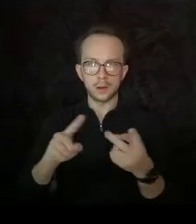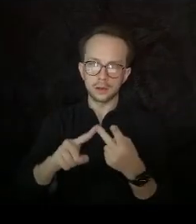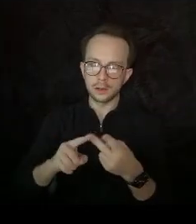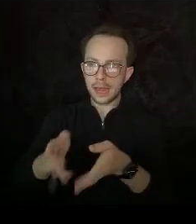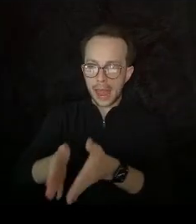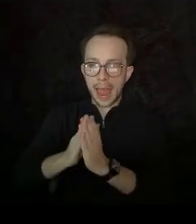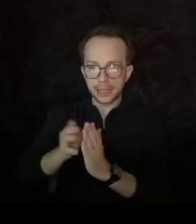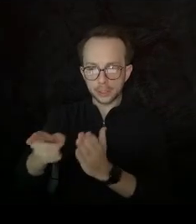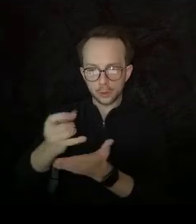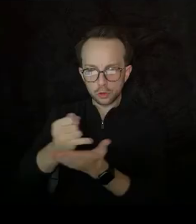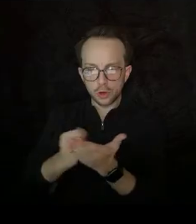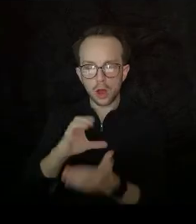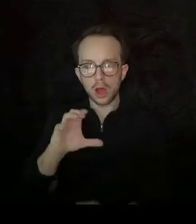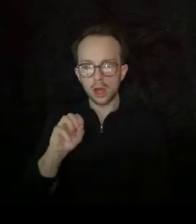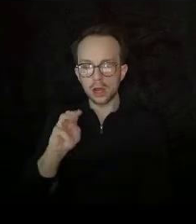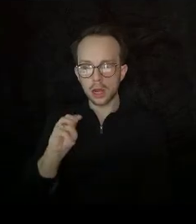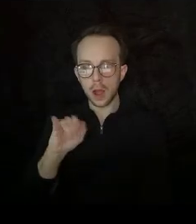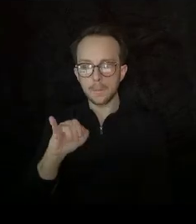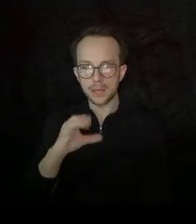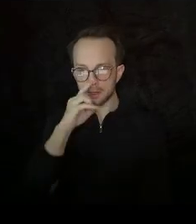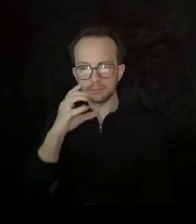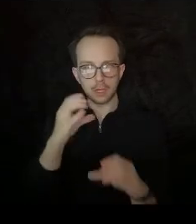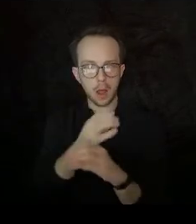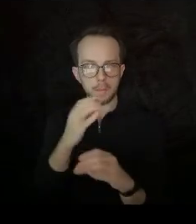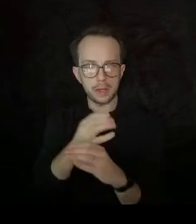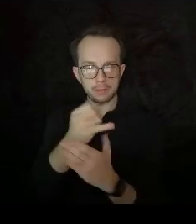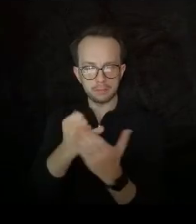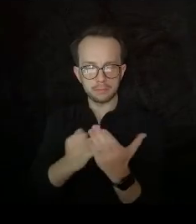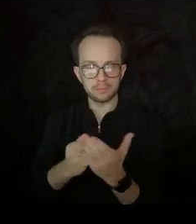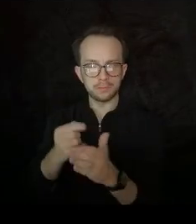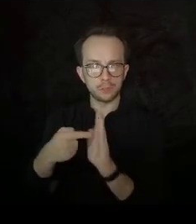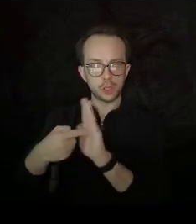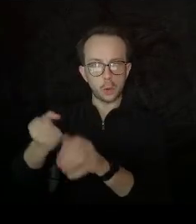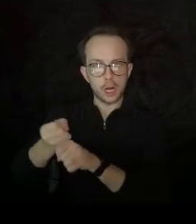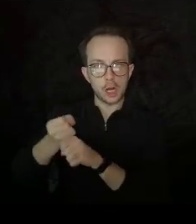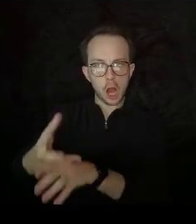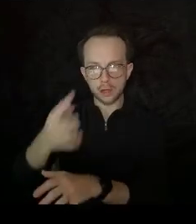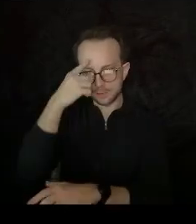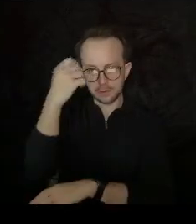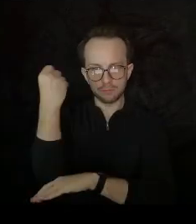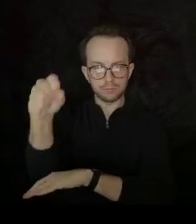some causes for the Revolutionary War instead of writing an essay about it.